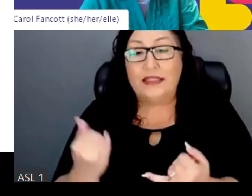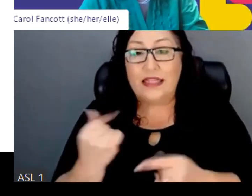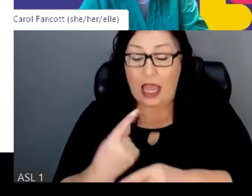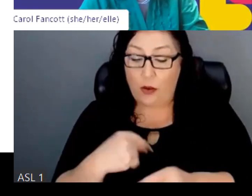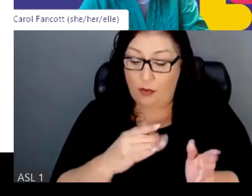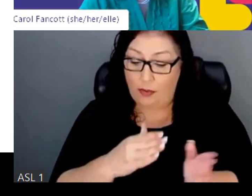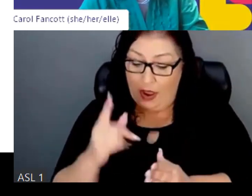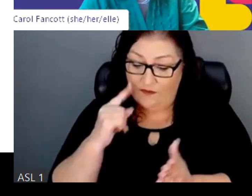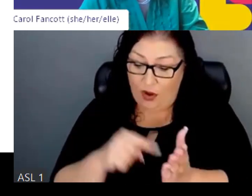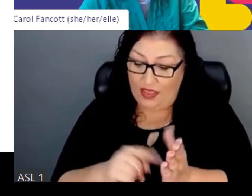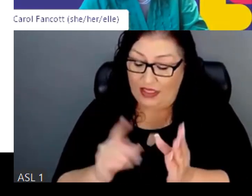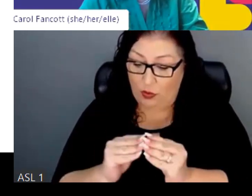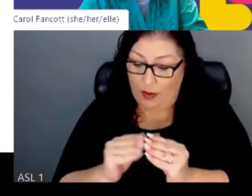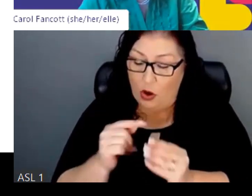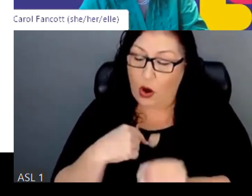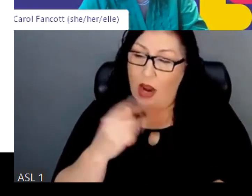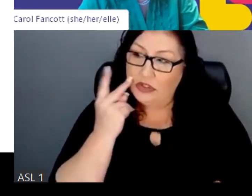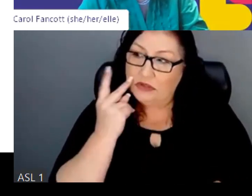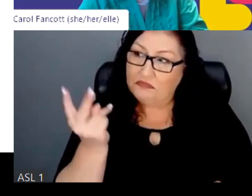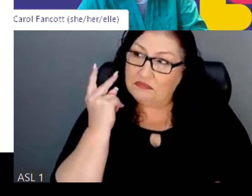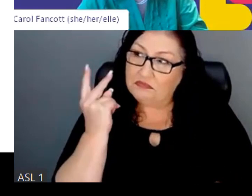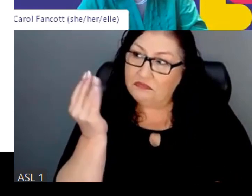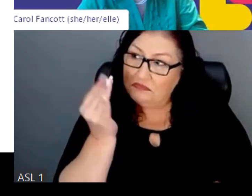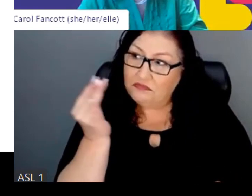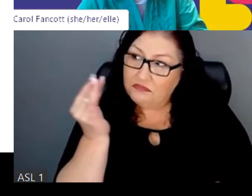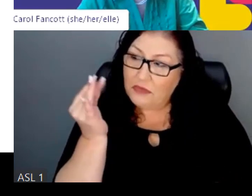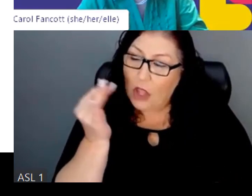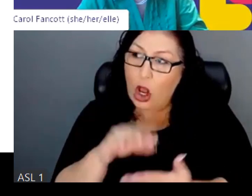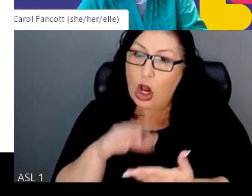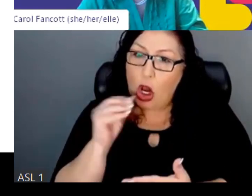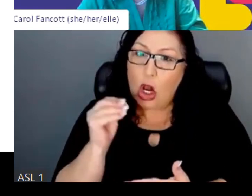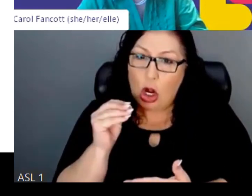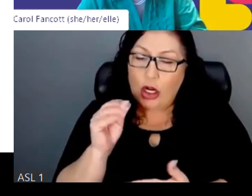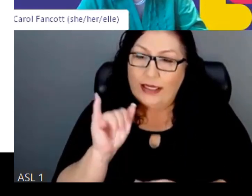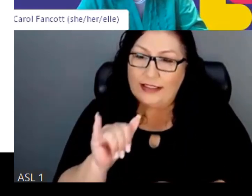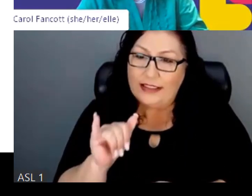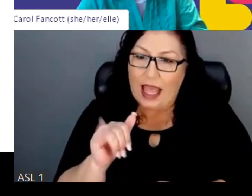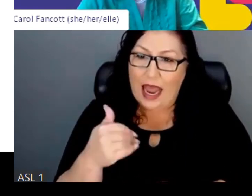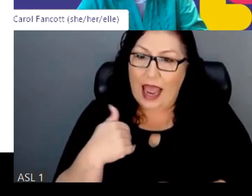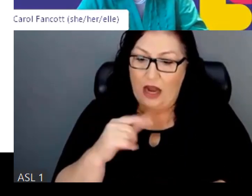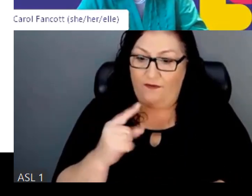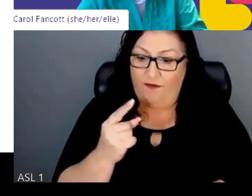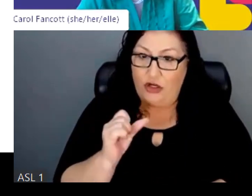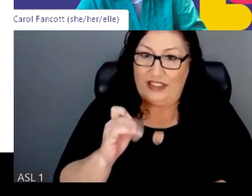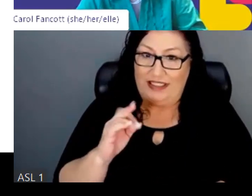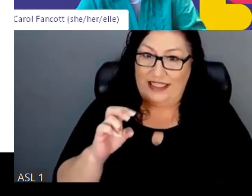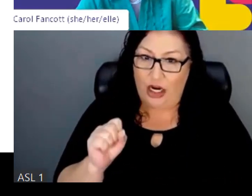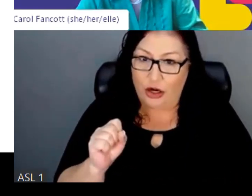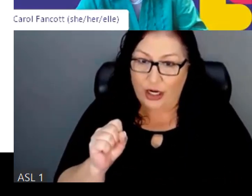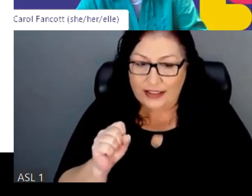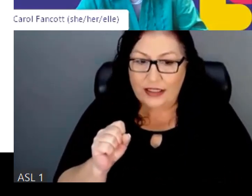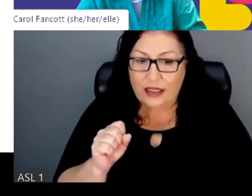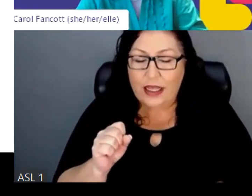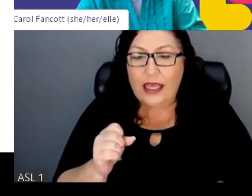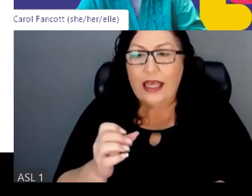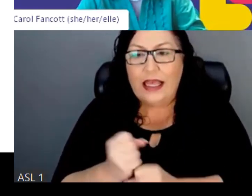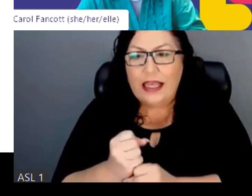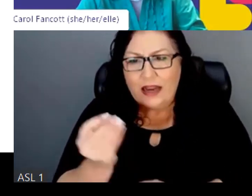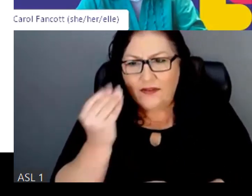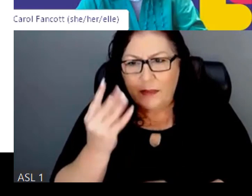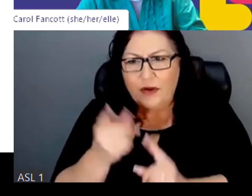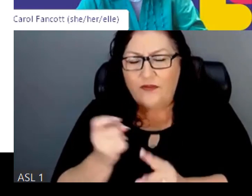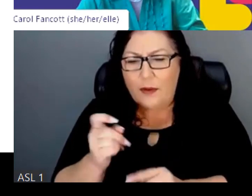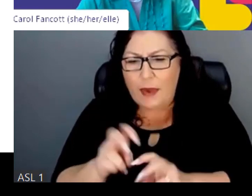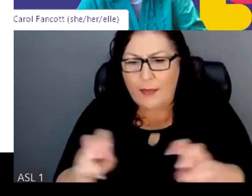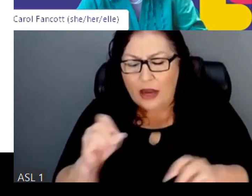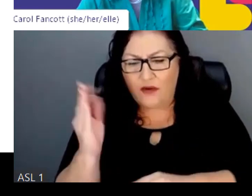for today's webinar, I was reflecting on learnings taken from the first in this series and gaining insights